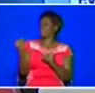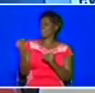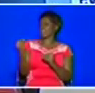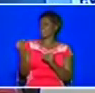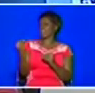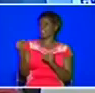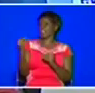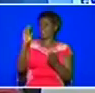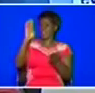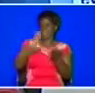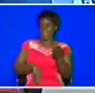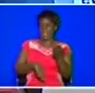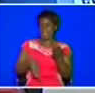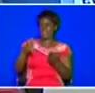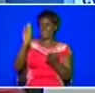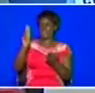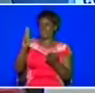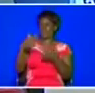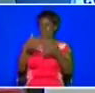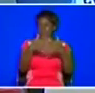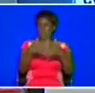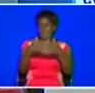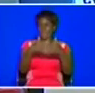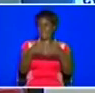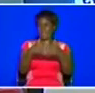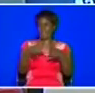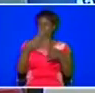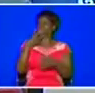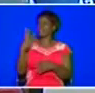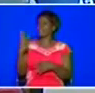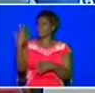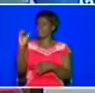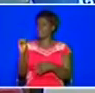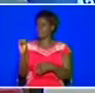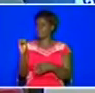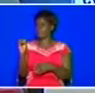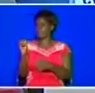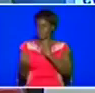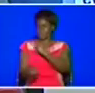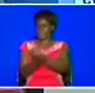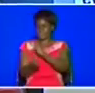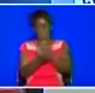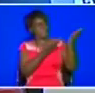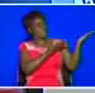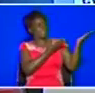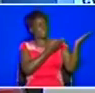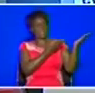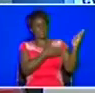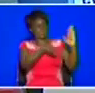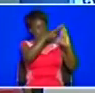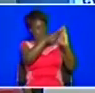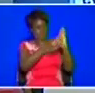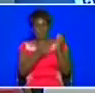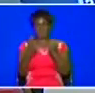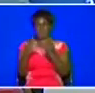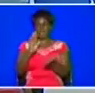than the UN benchmark of one officer for every 450 citizens. So we're going to break this down bit by bit. There's a lot of things